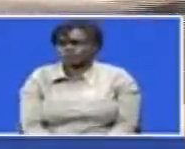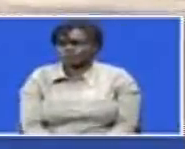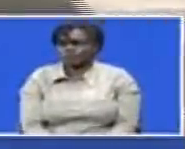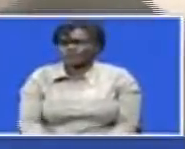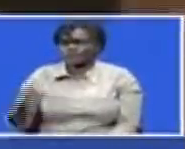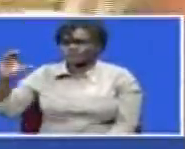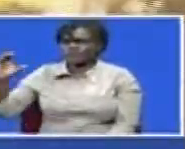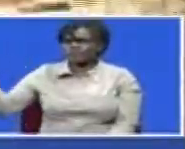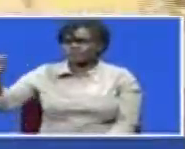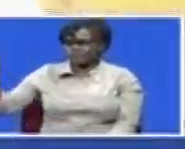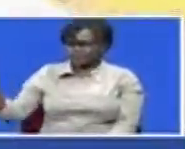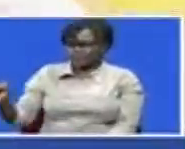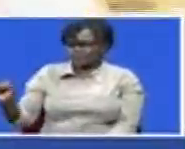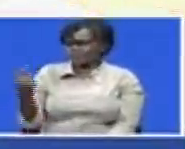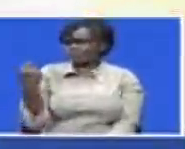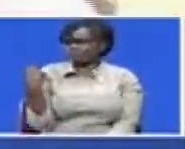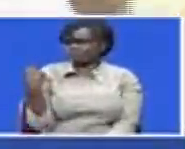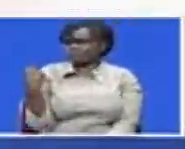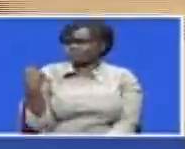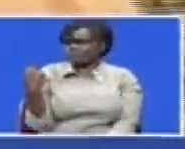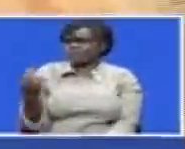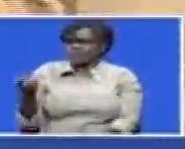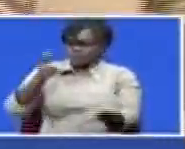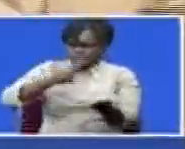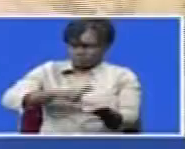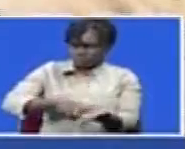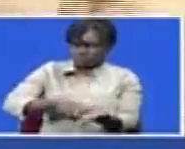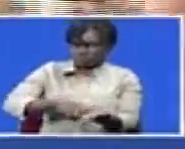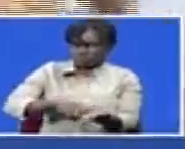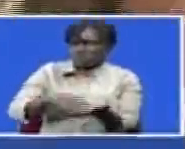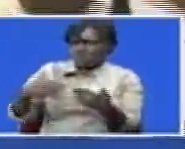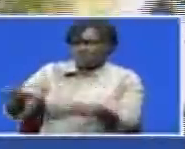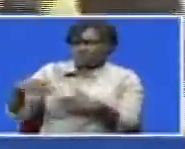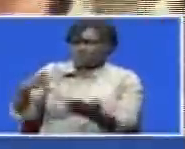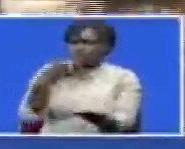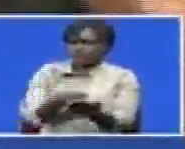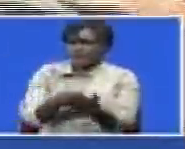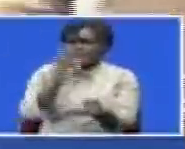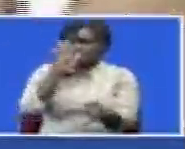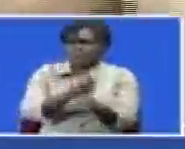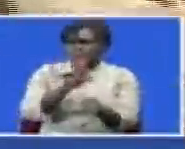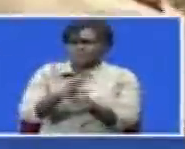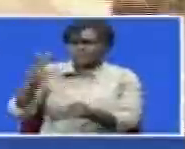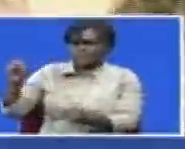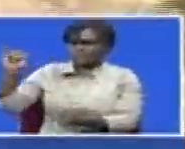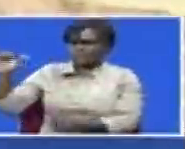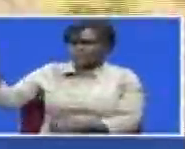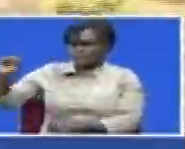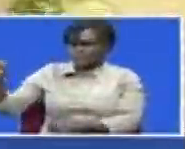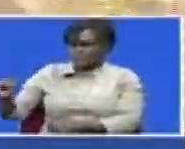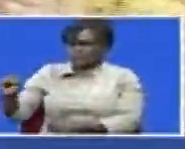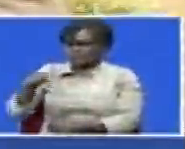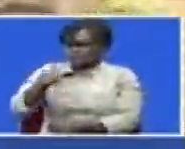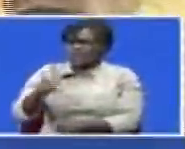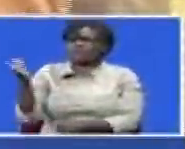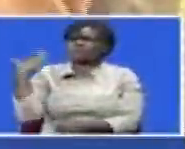The cabinet secretary has recently recorded a statement over the loss of millions of shillings at NYS after denying